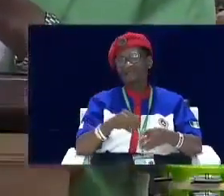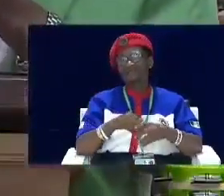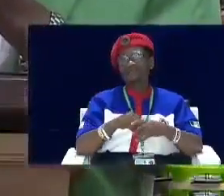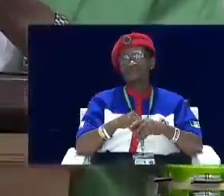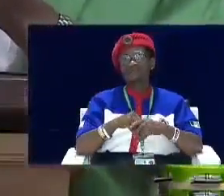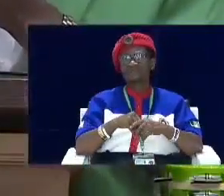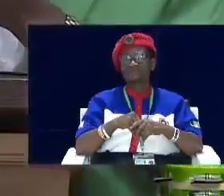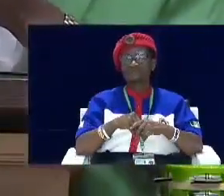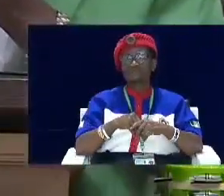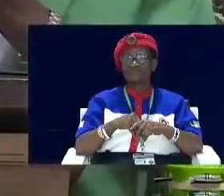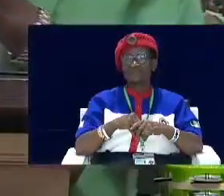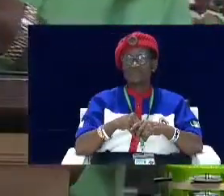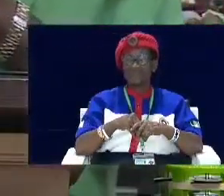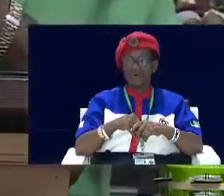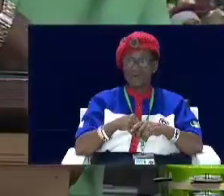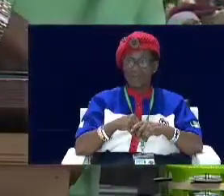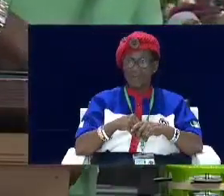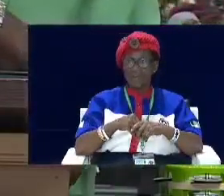jáde.